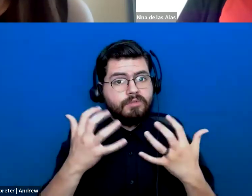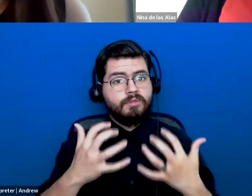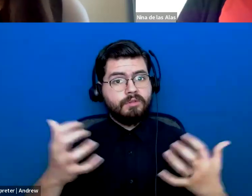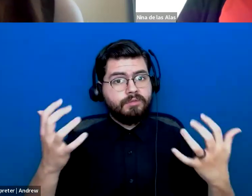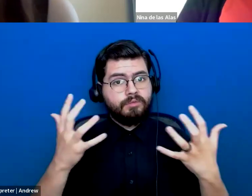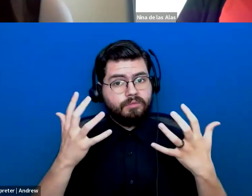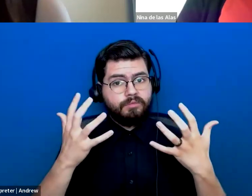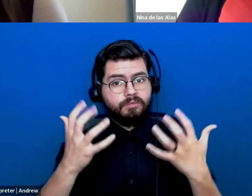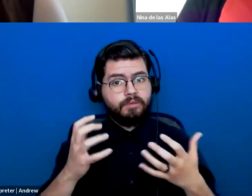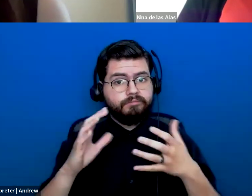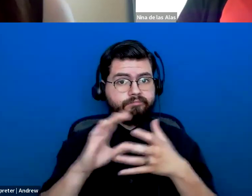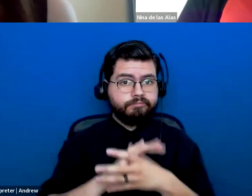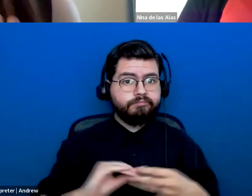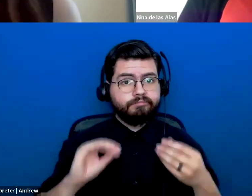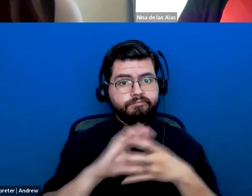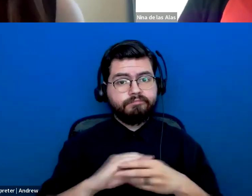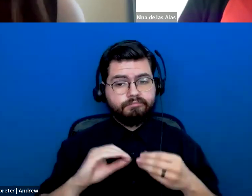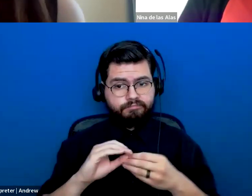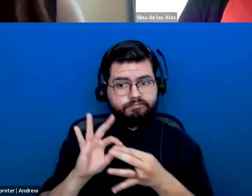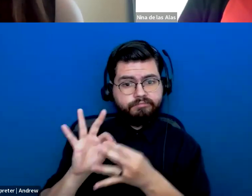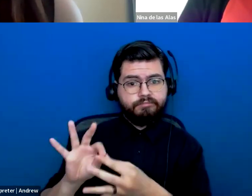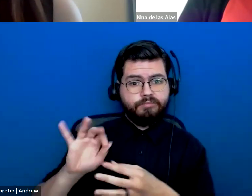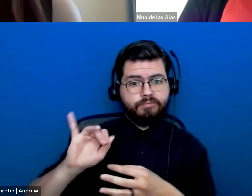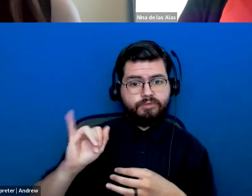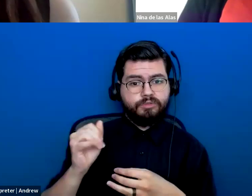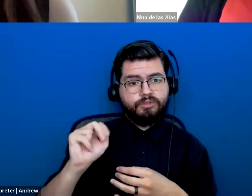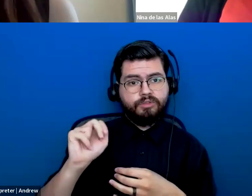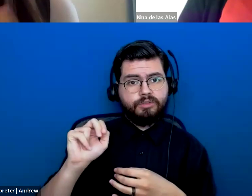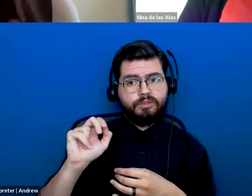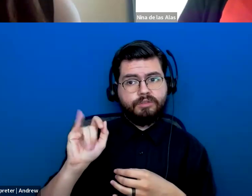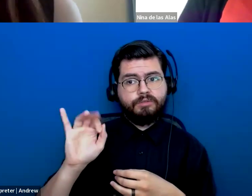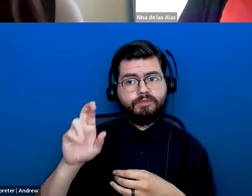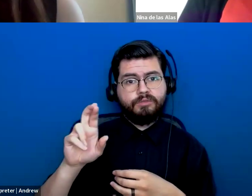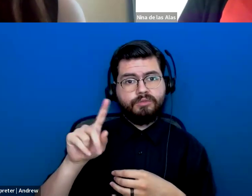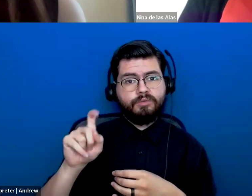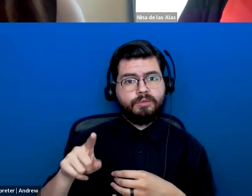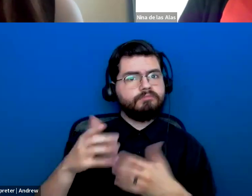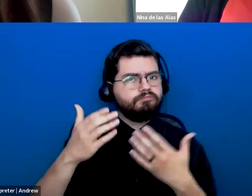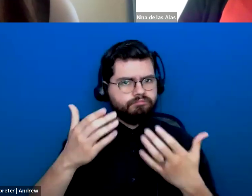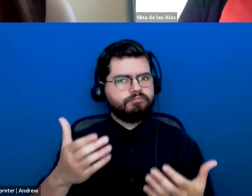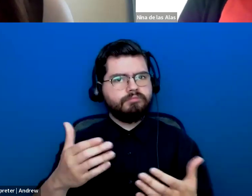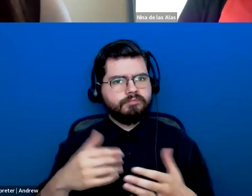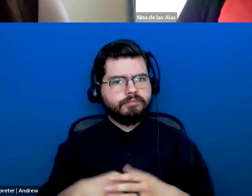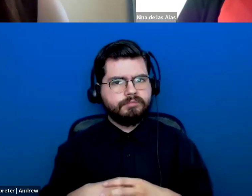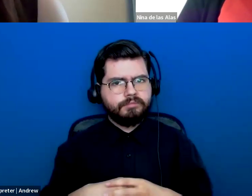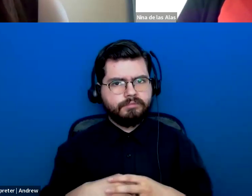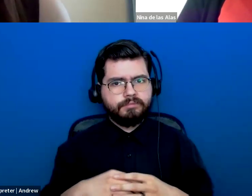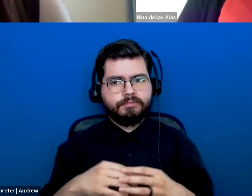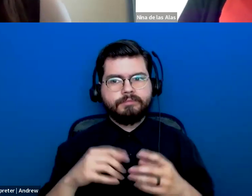share related to Jennifer's question, just feel free to share.